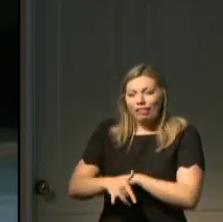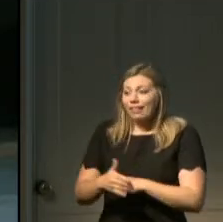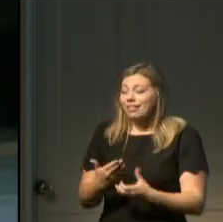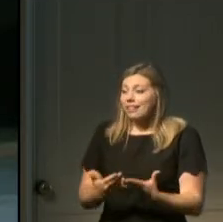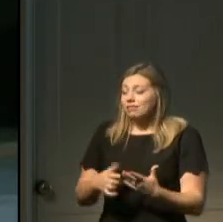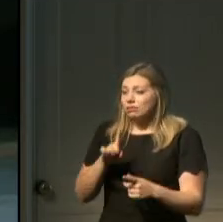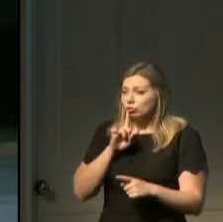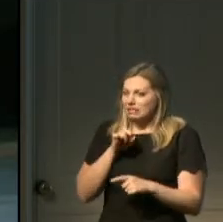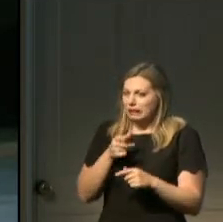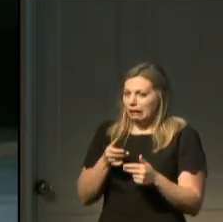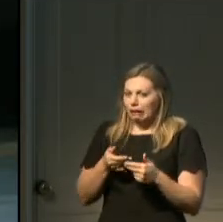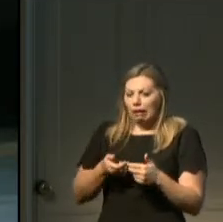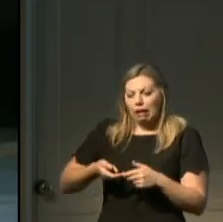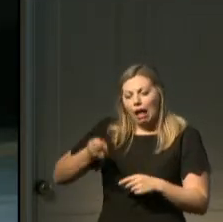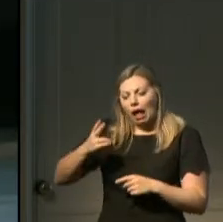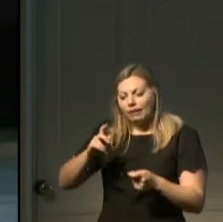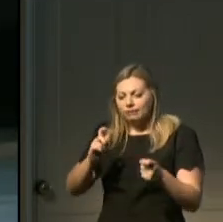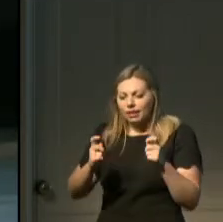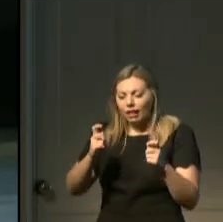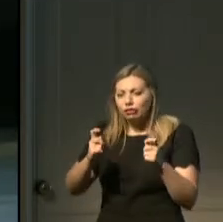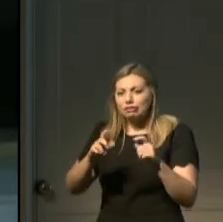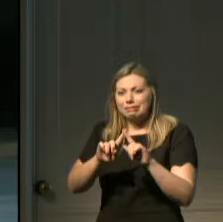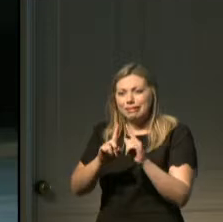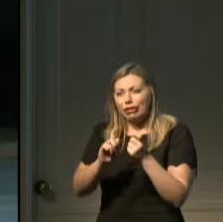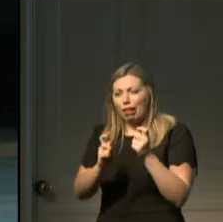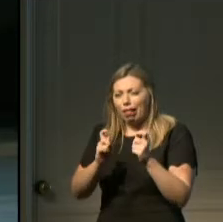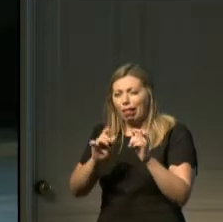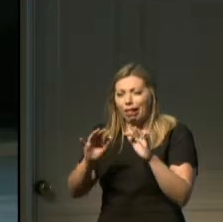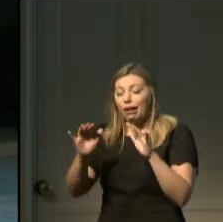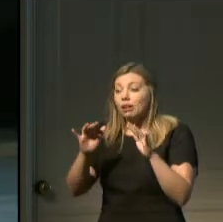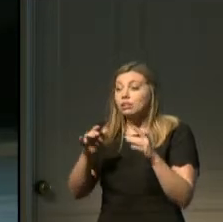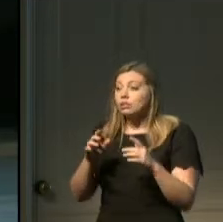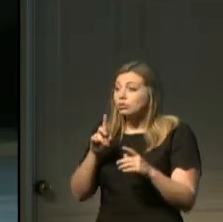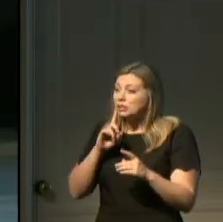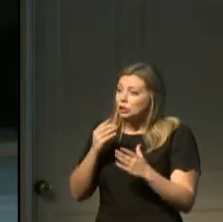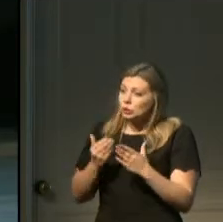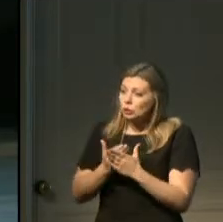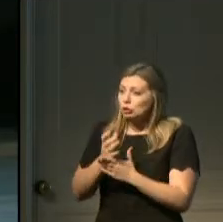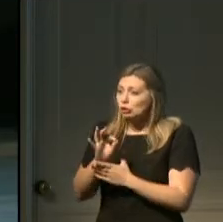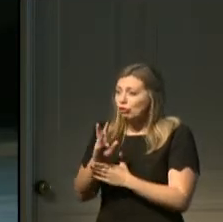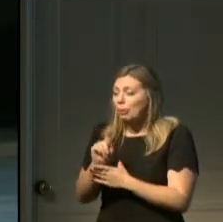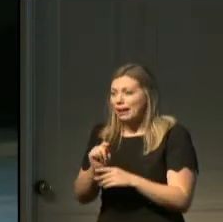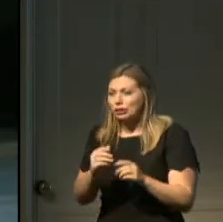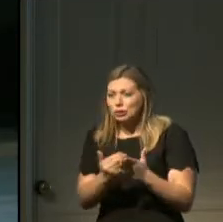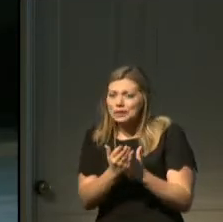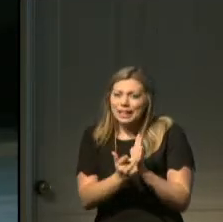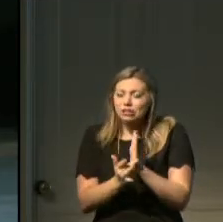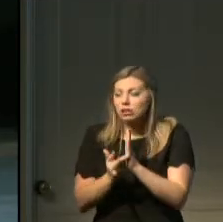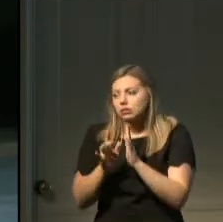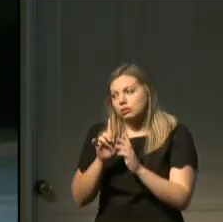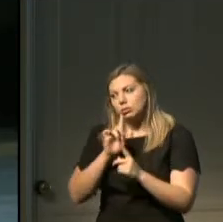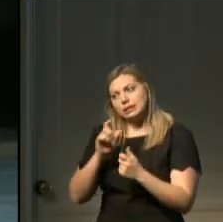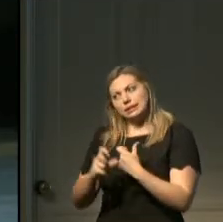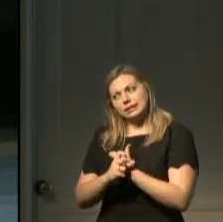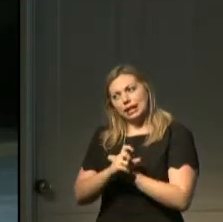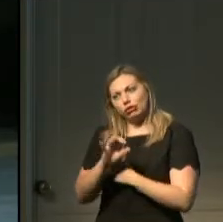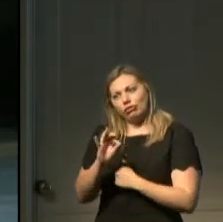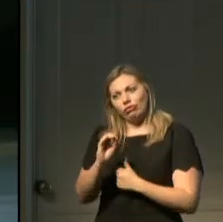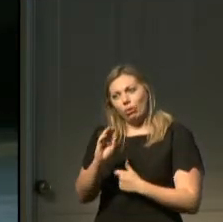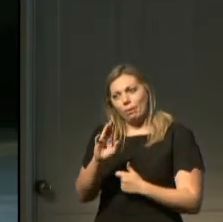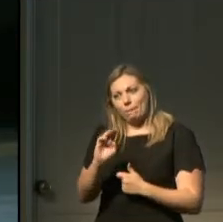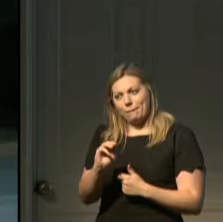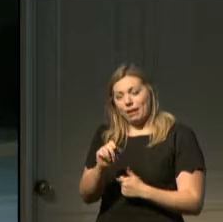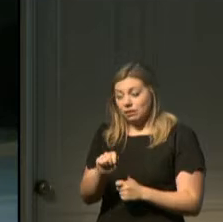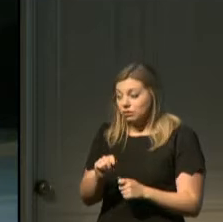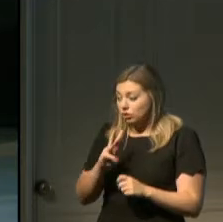high flux and there's new technologies around them, those are the most dangerous formats. And so, in speaking of the how, I would